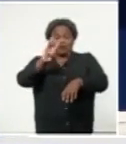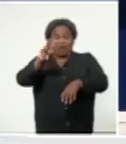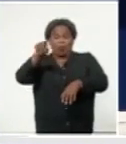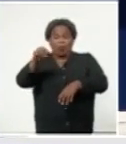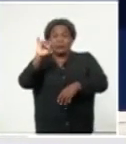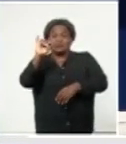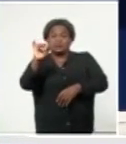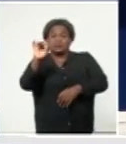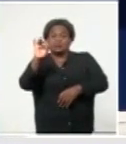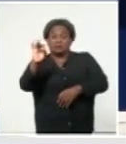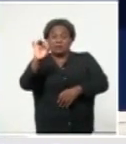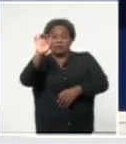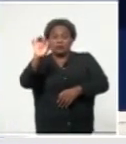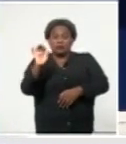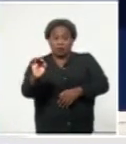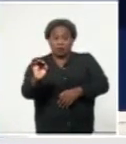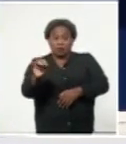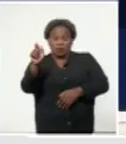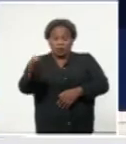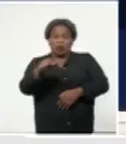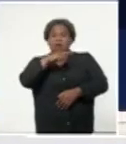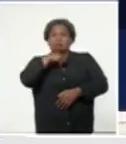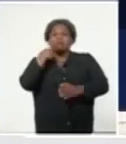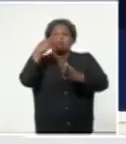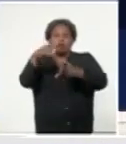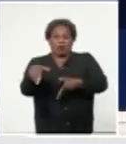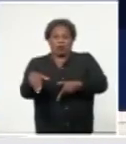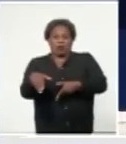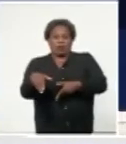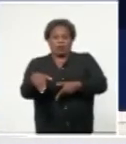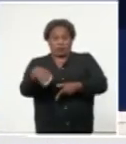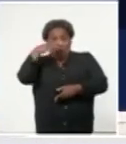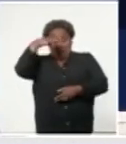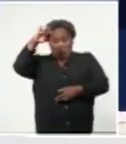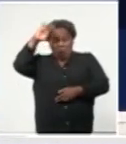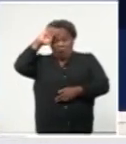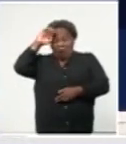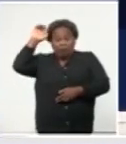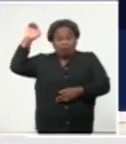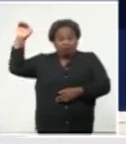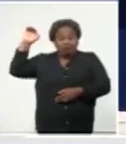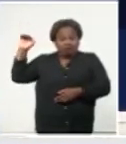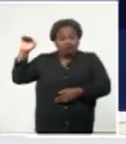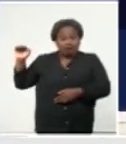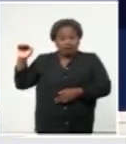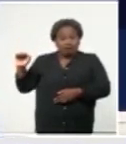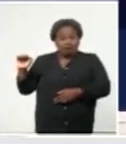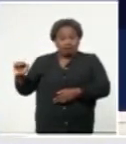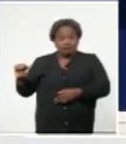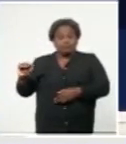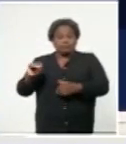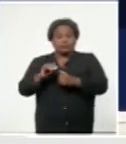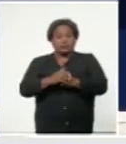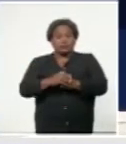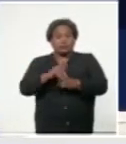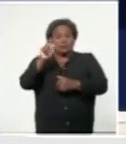Cuba is keeping the 19th place in the region of Americas, and it's occupying now